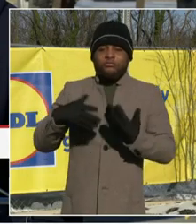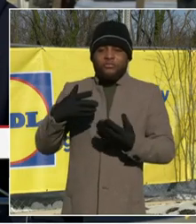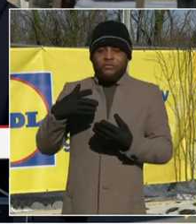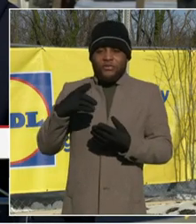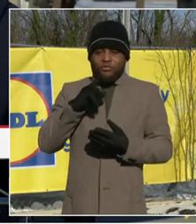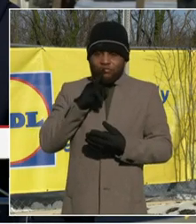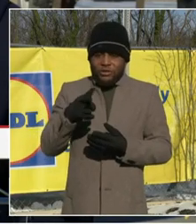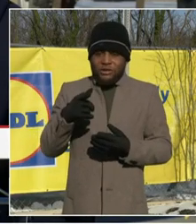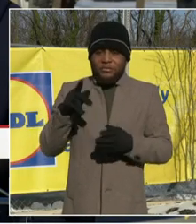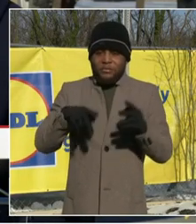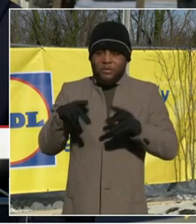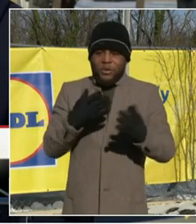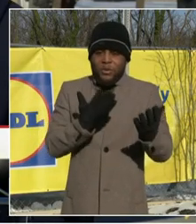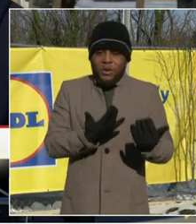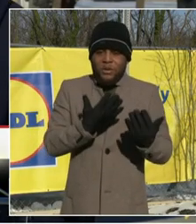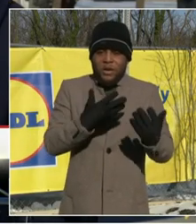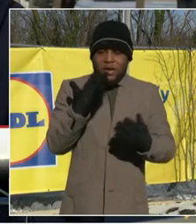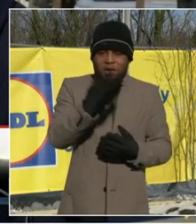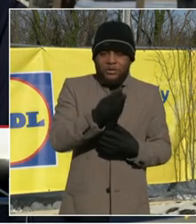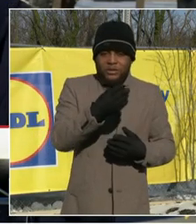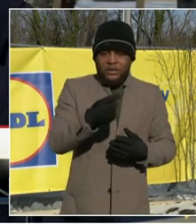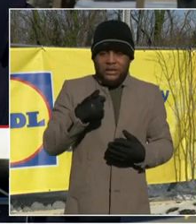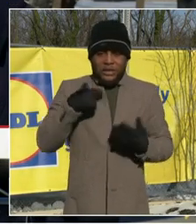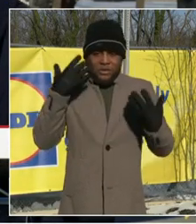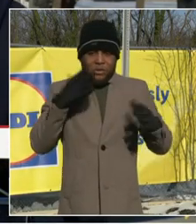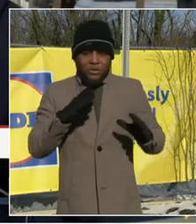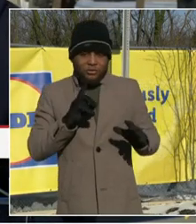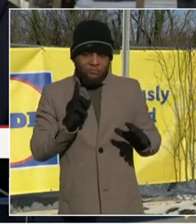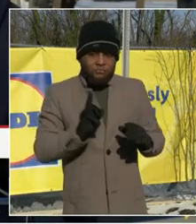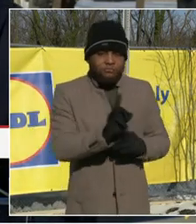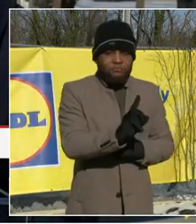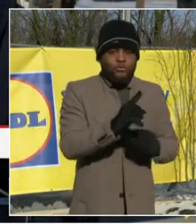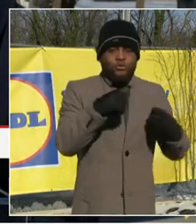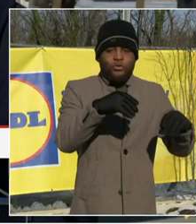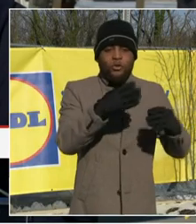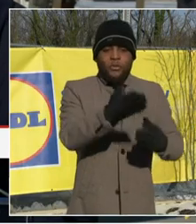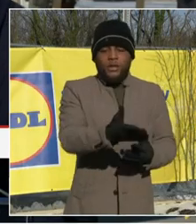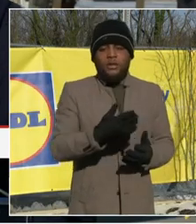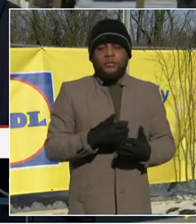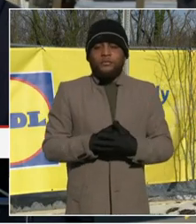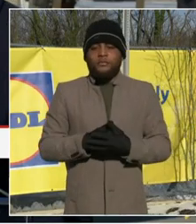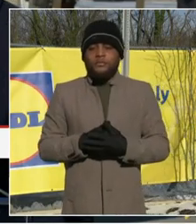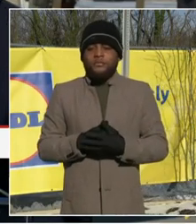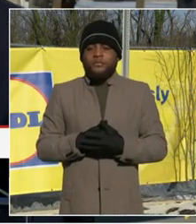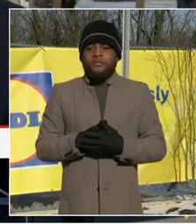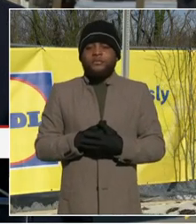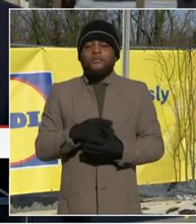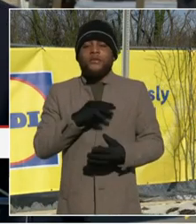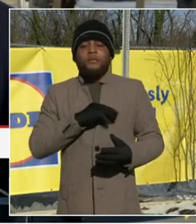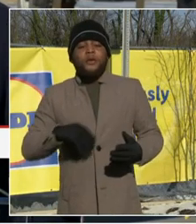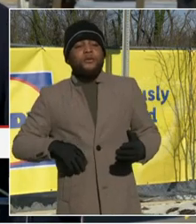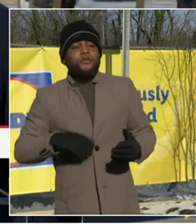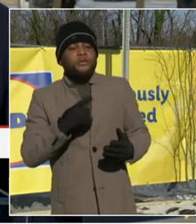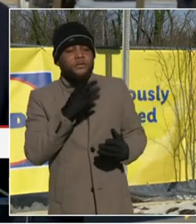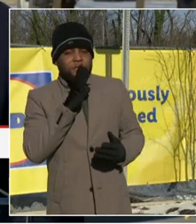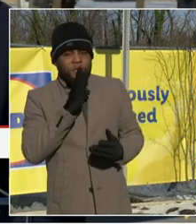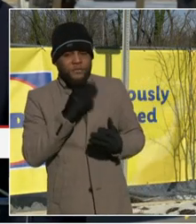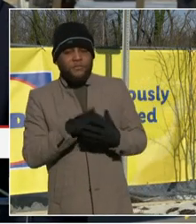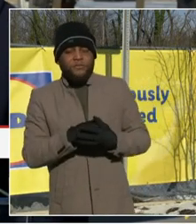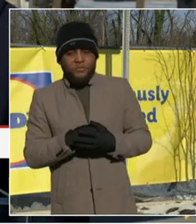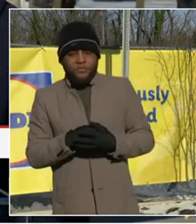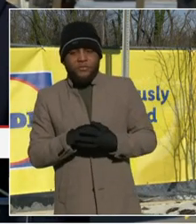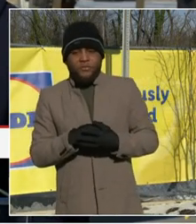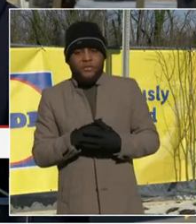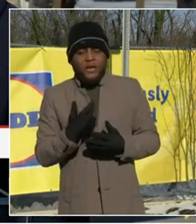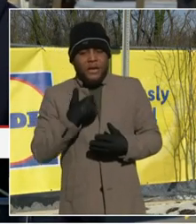waiting. So let me answer your question. I feel the same way about trash as you do. And one thing that we know about